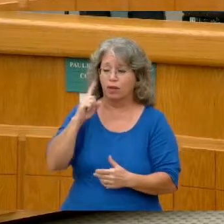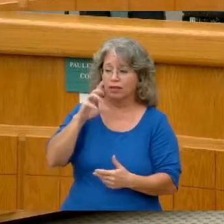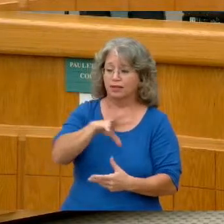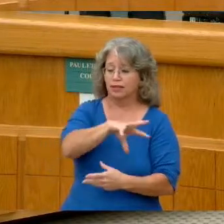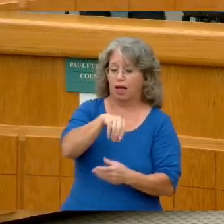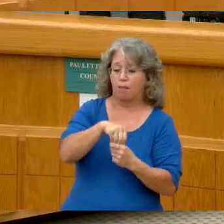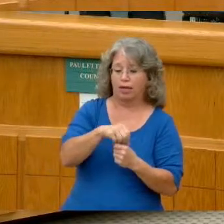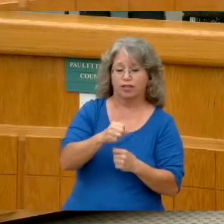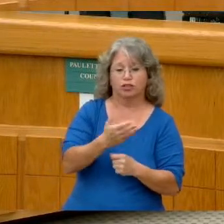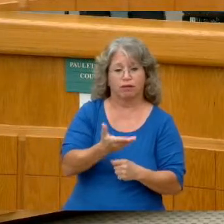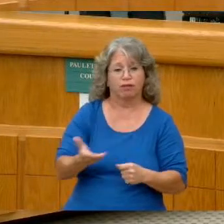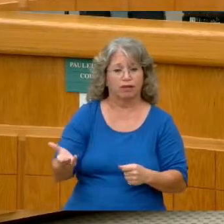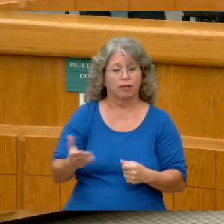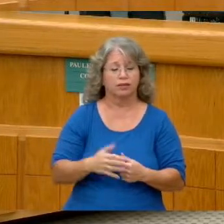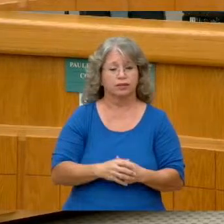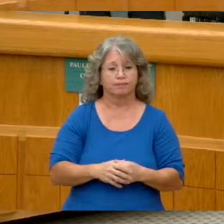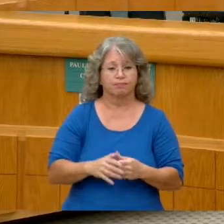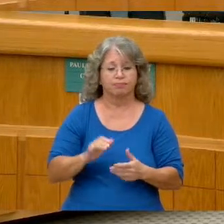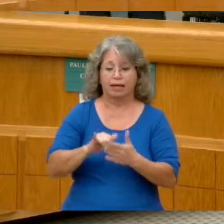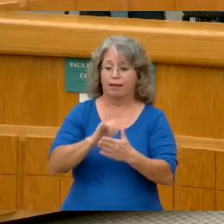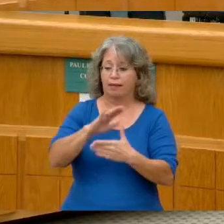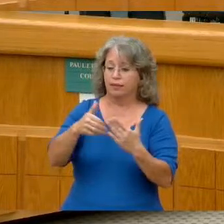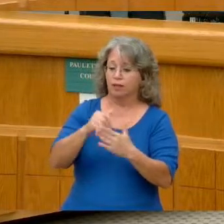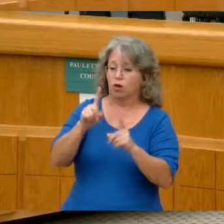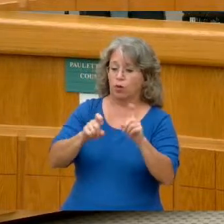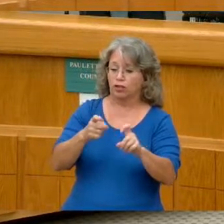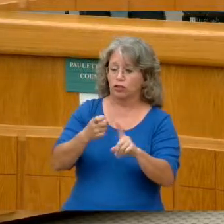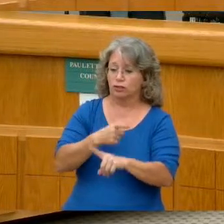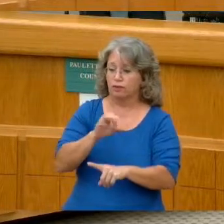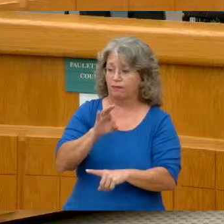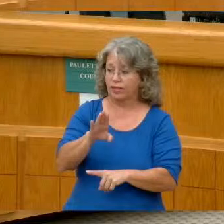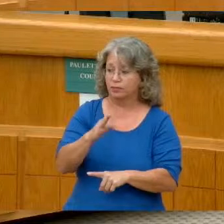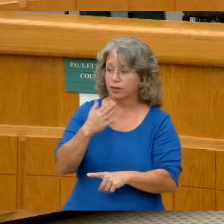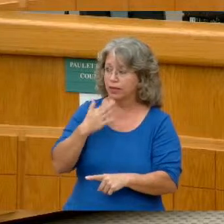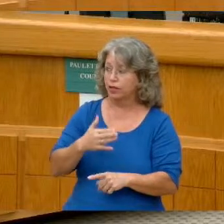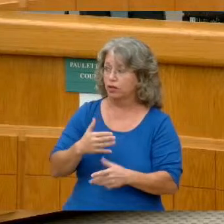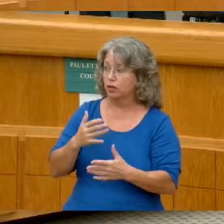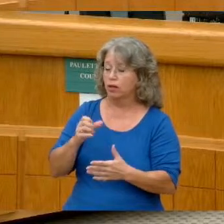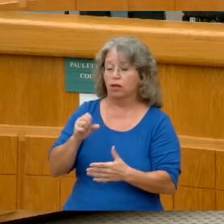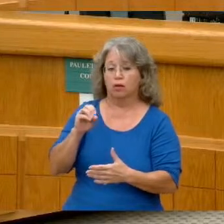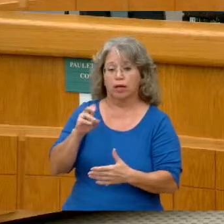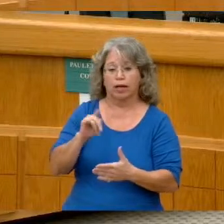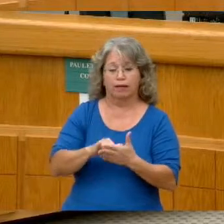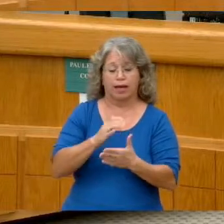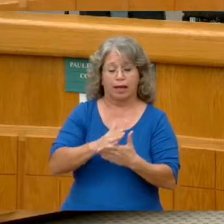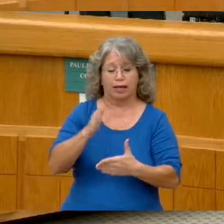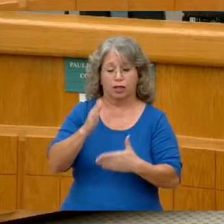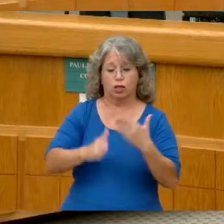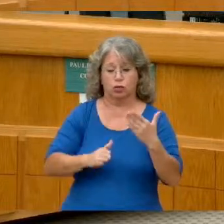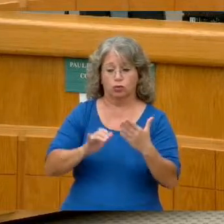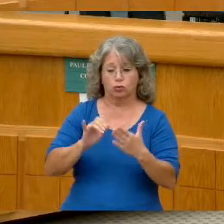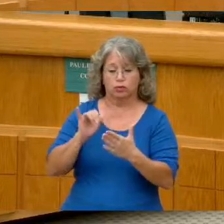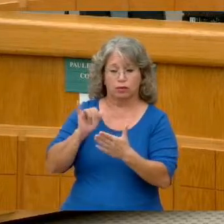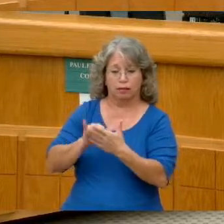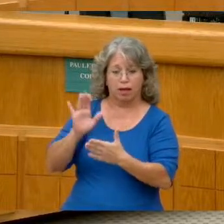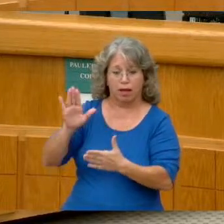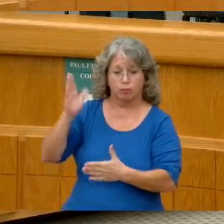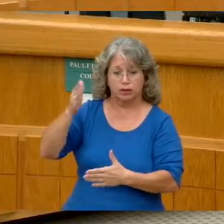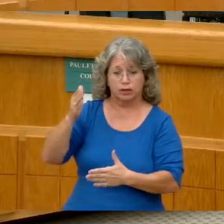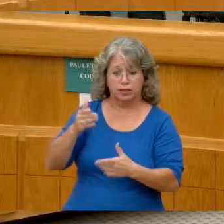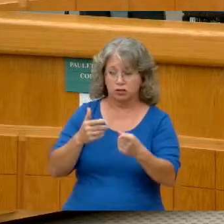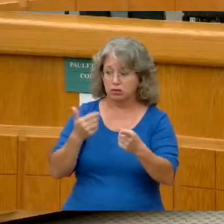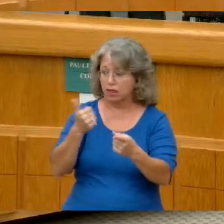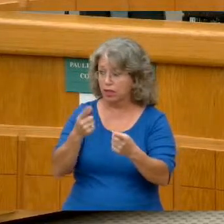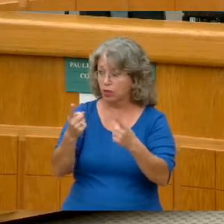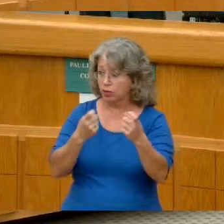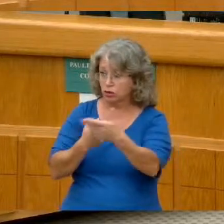questions from Facebook. Thank you. Okay, so that concludes the presentation unless there's any questions from